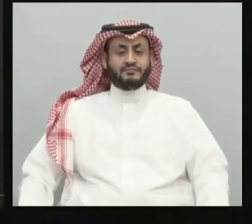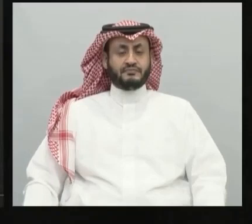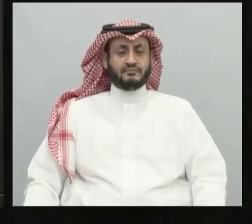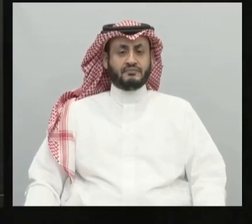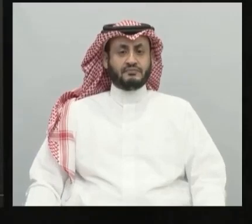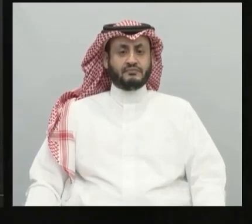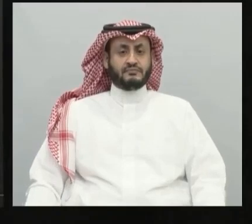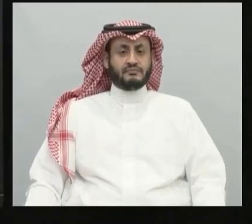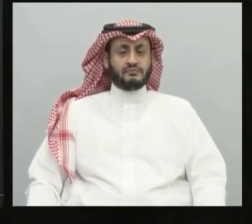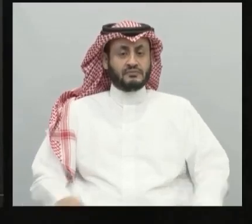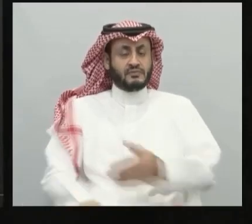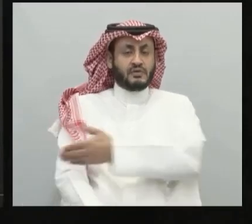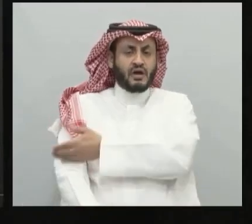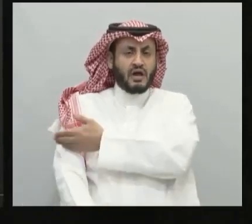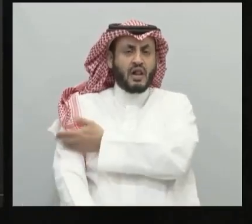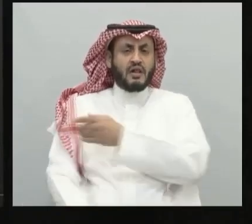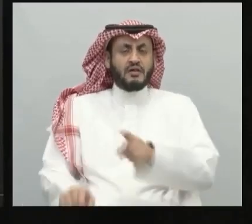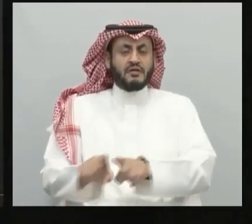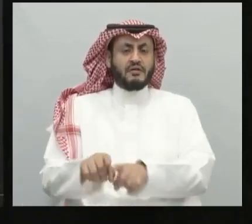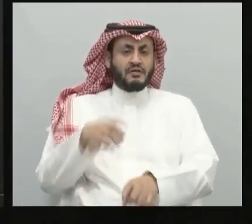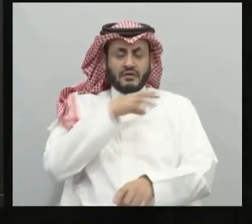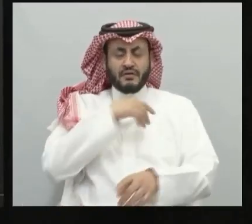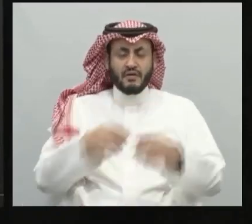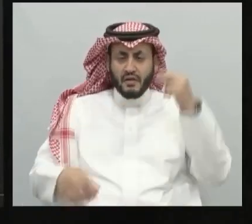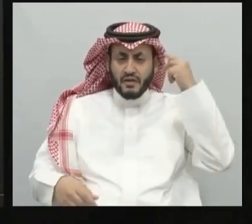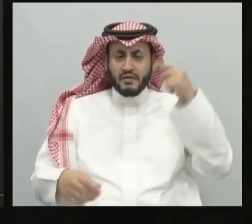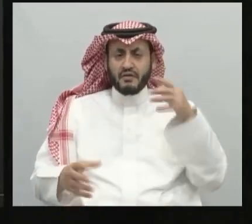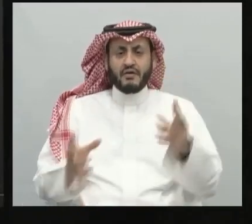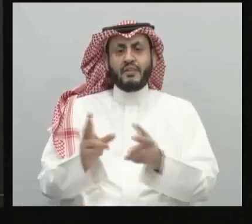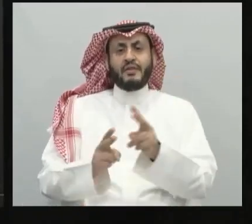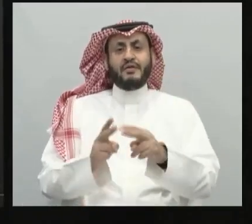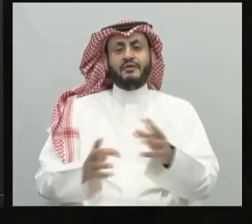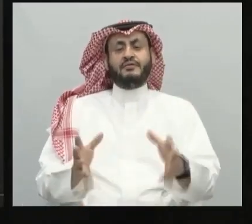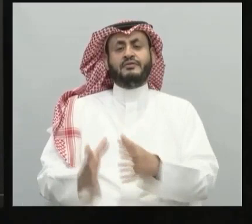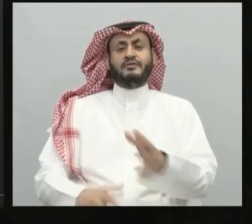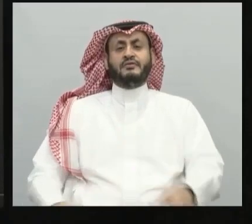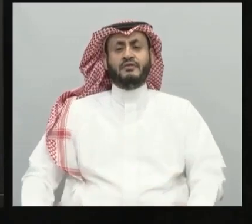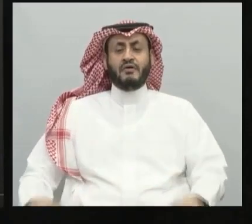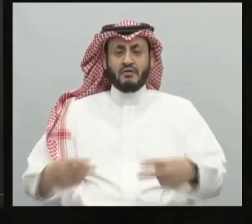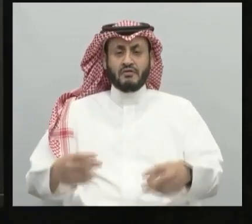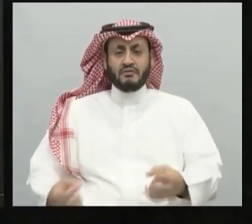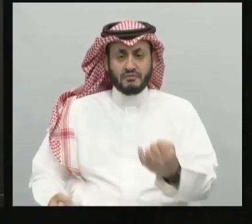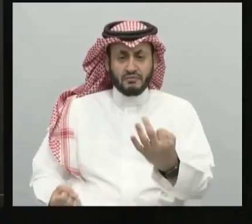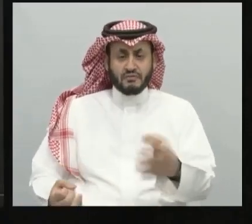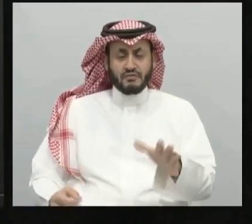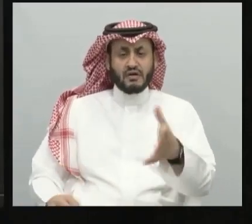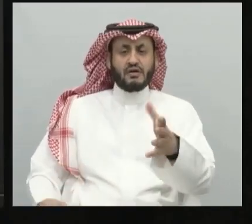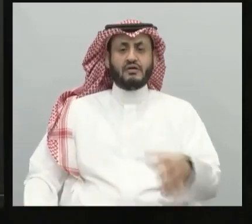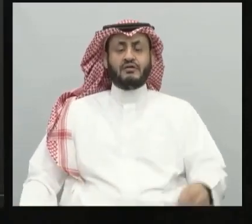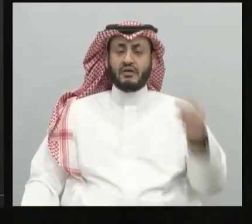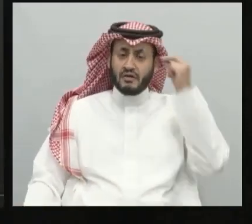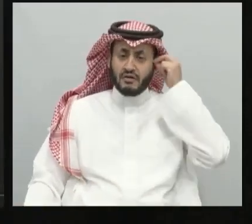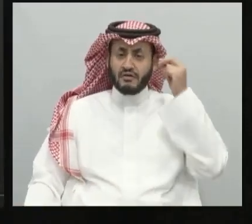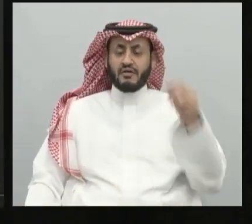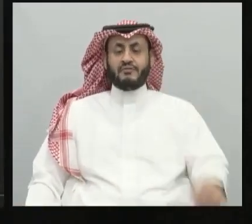can ask your friends, test your knowledge. How many others name of countries and nationalities and capitals can you